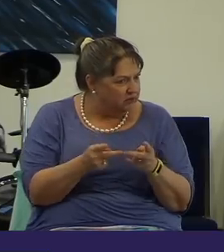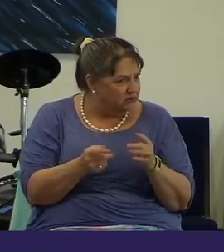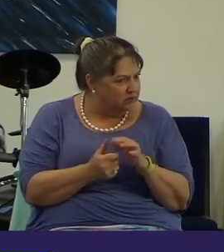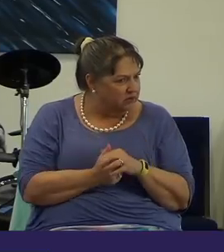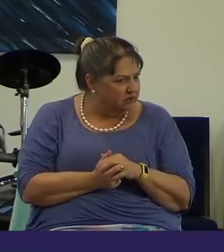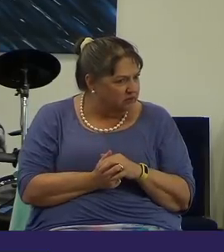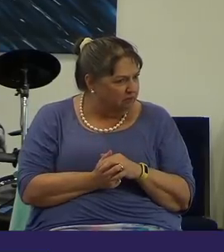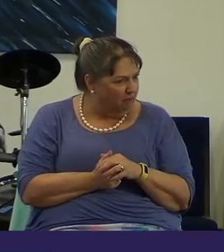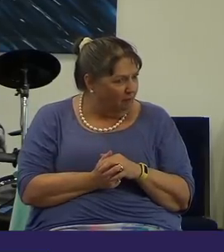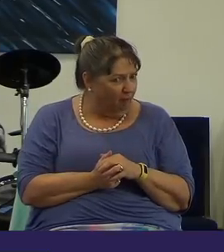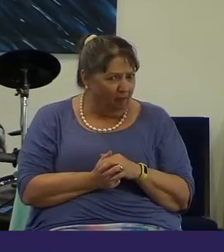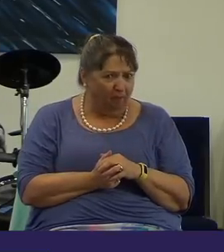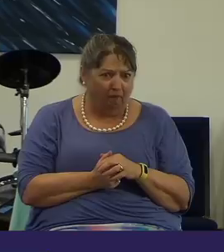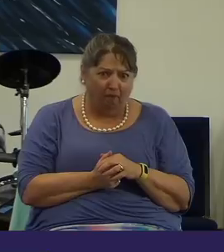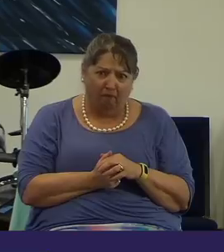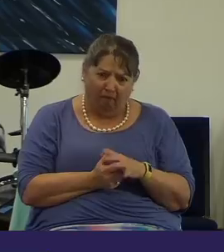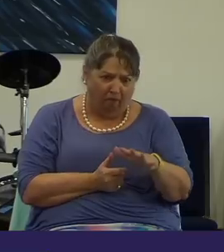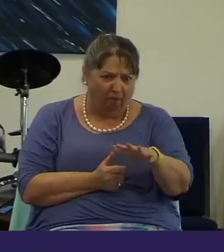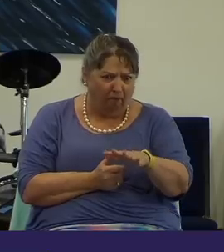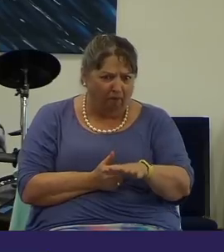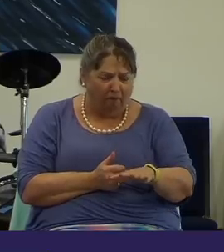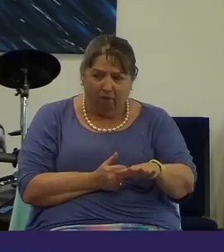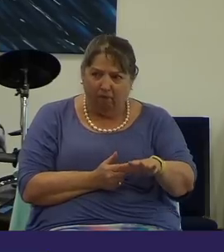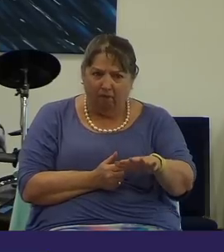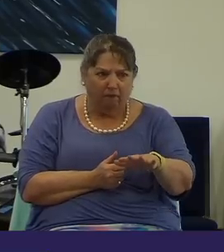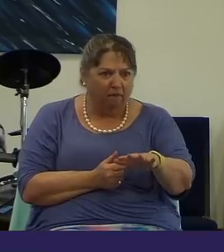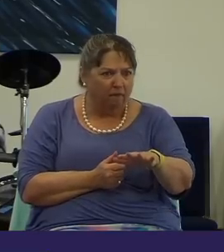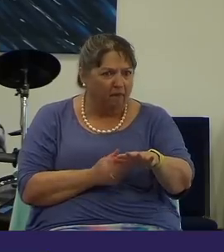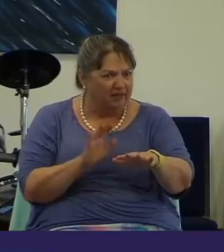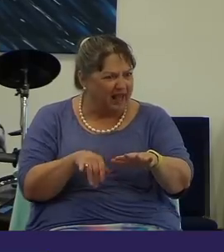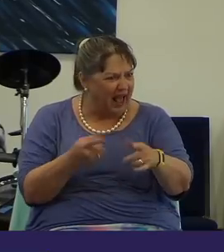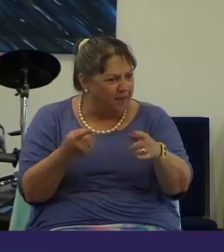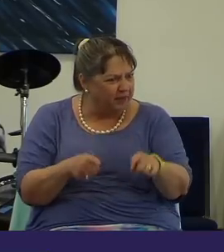Gethsemane. The pain, the difficulty, and the challenge